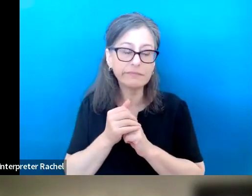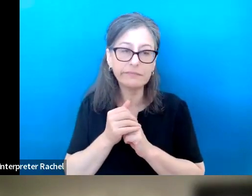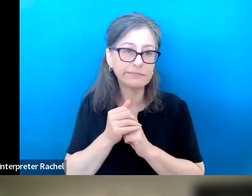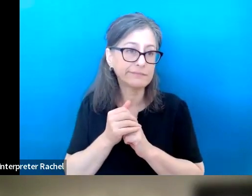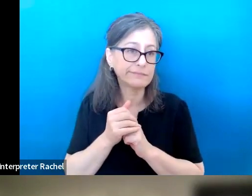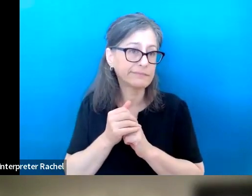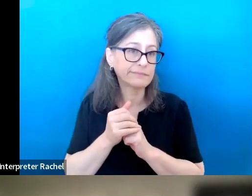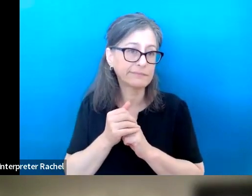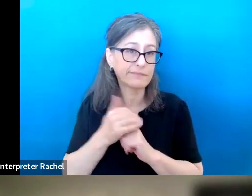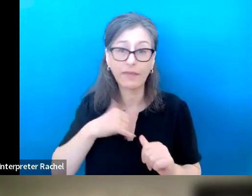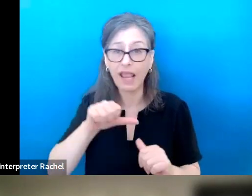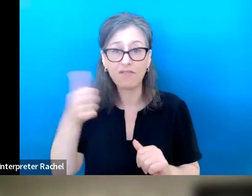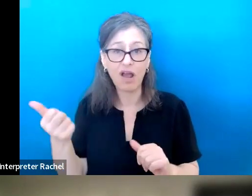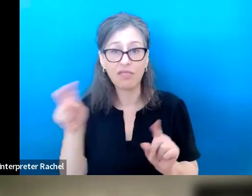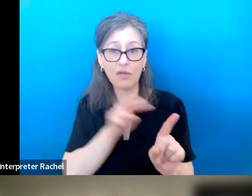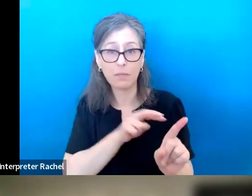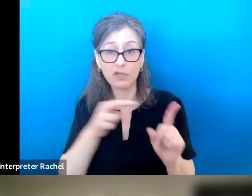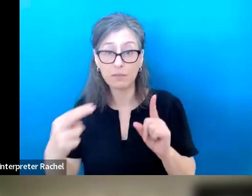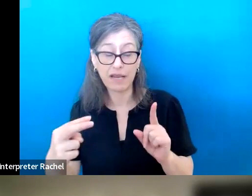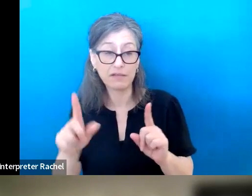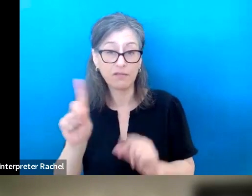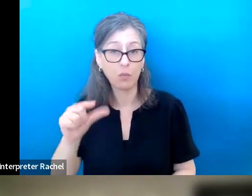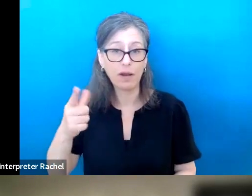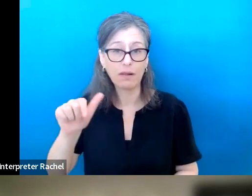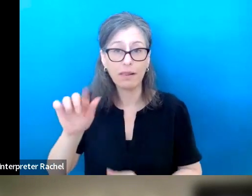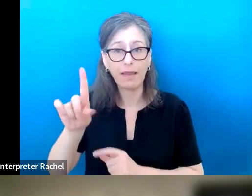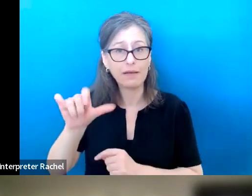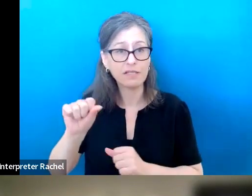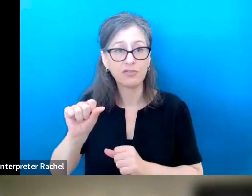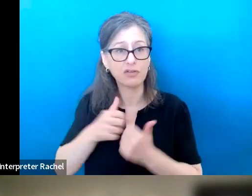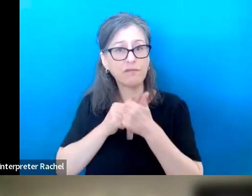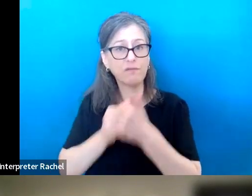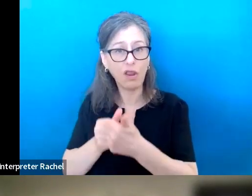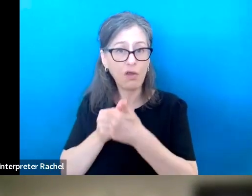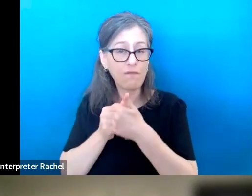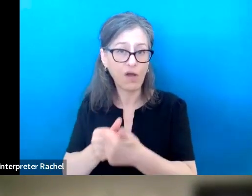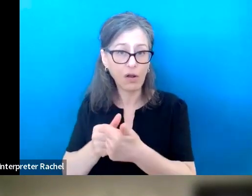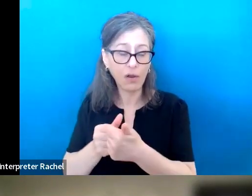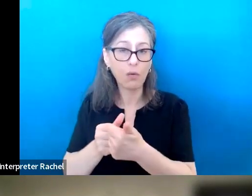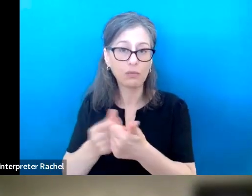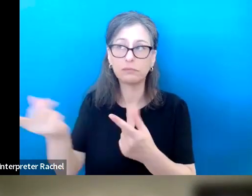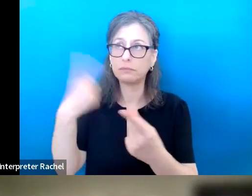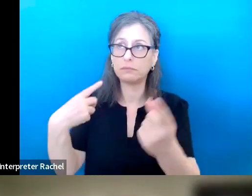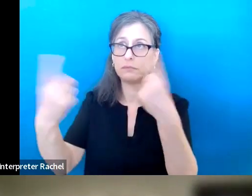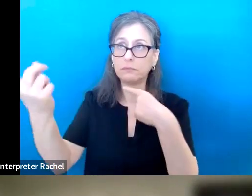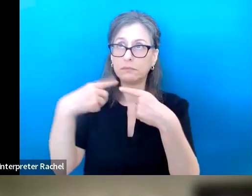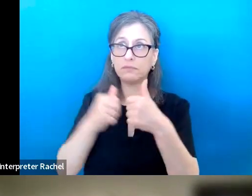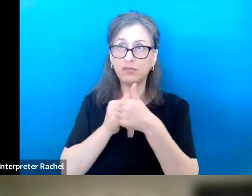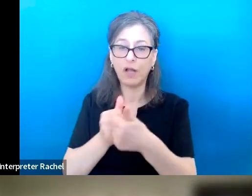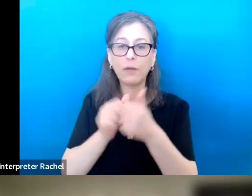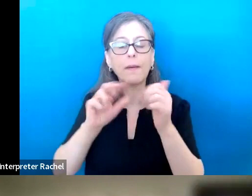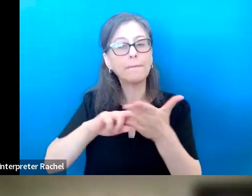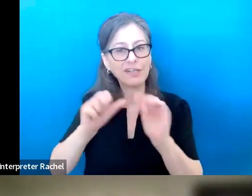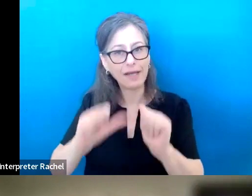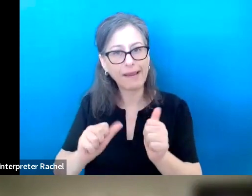Because there is another version of the story where Gladys just does what she's told, and that means she can advance,